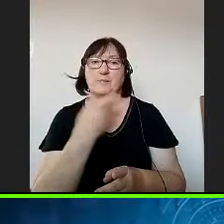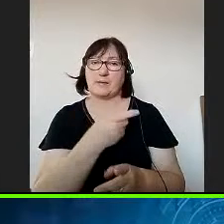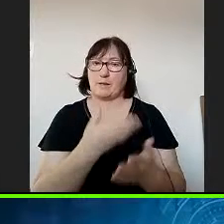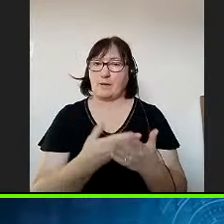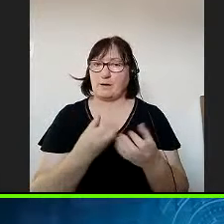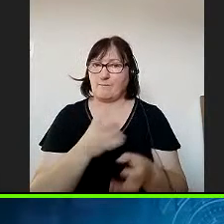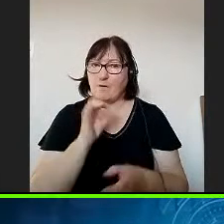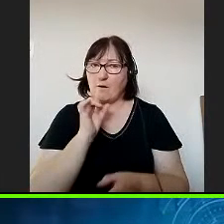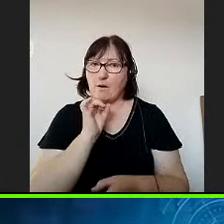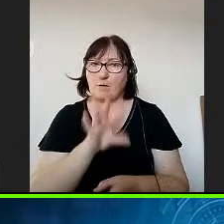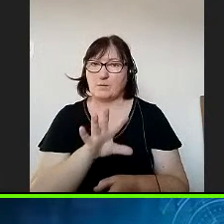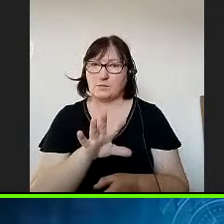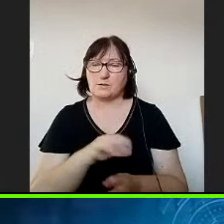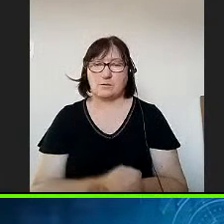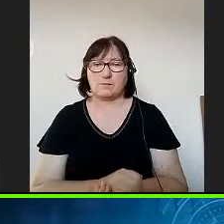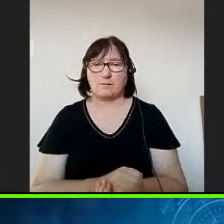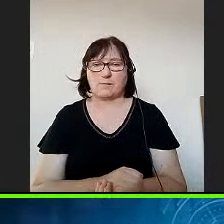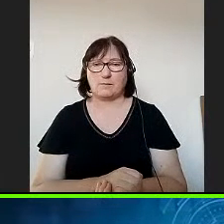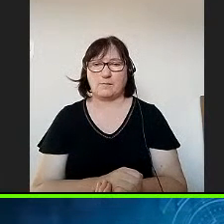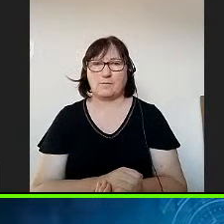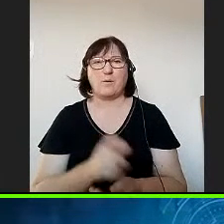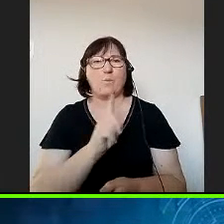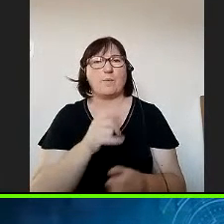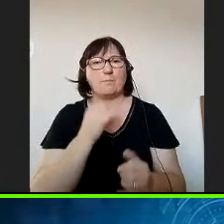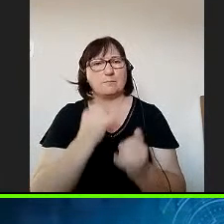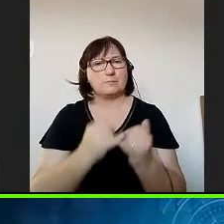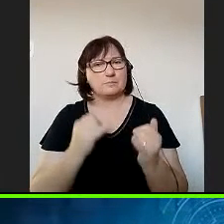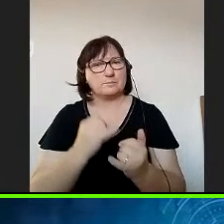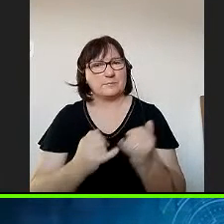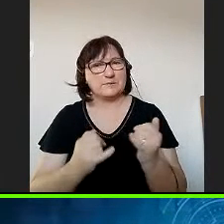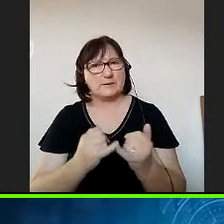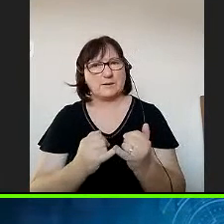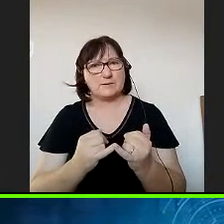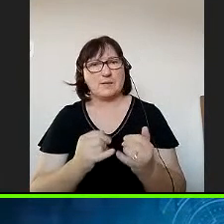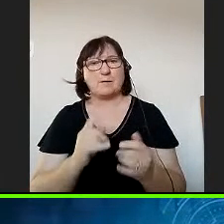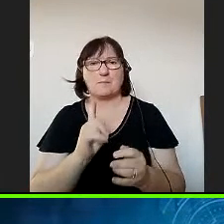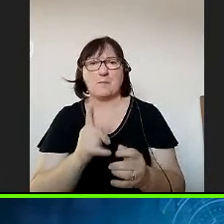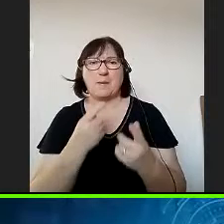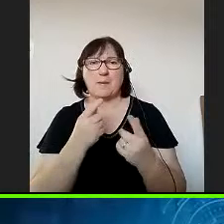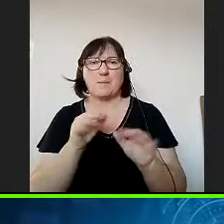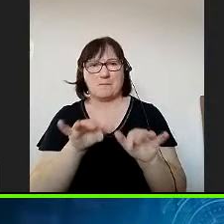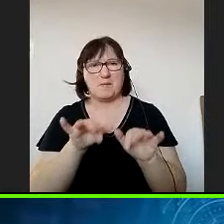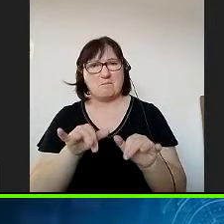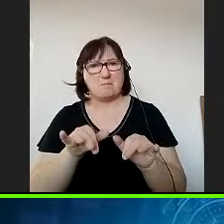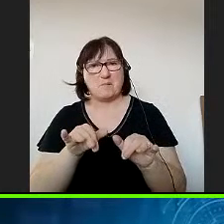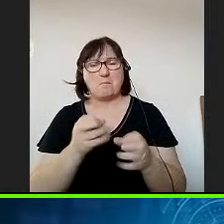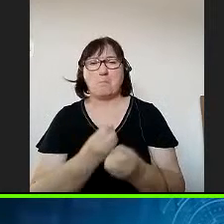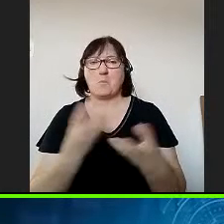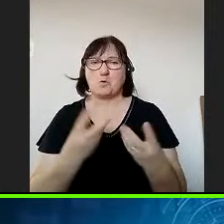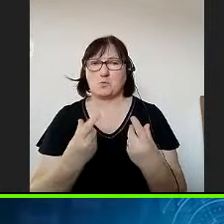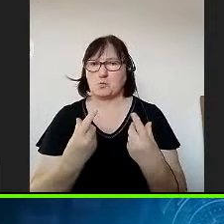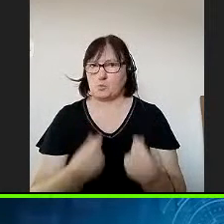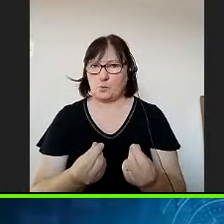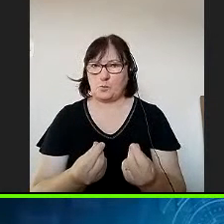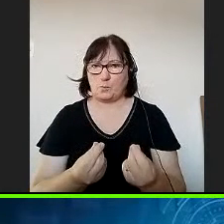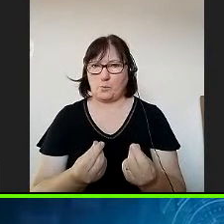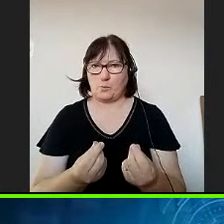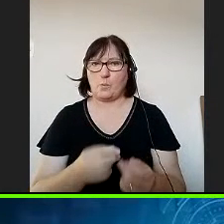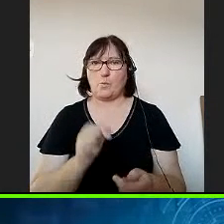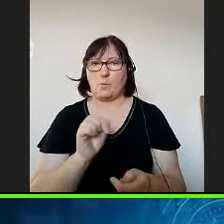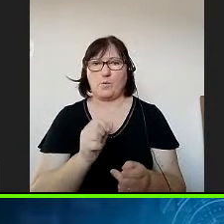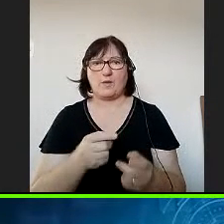is, what mistakes do people commonly make when they're handing in an appeal